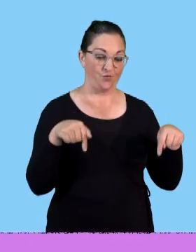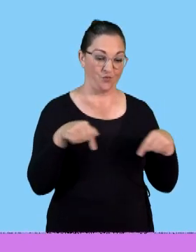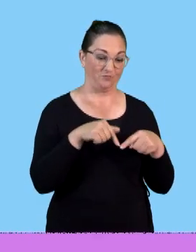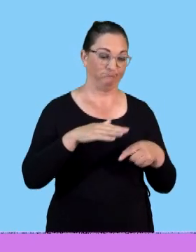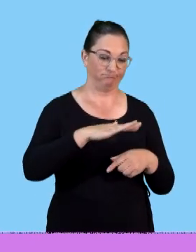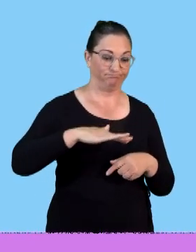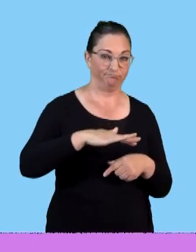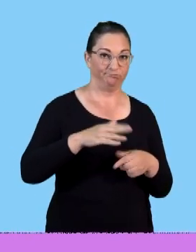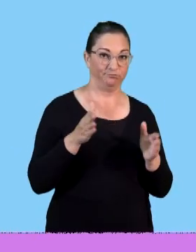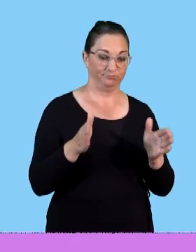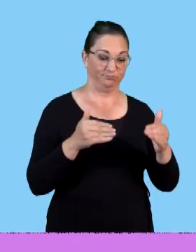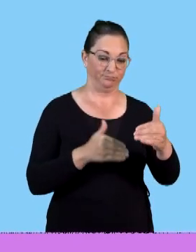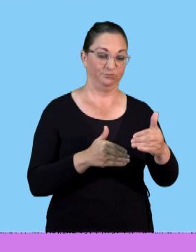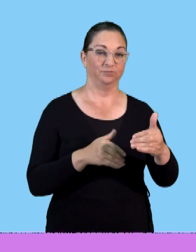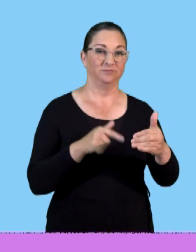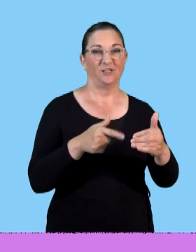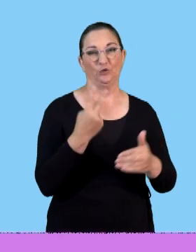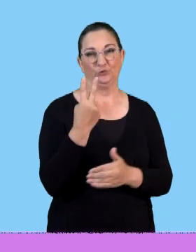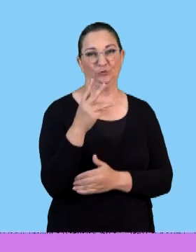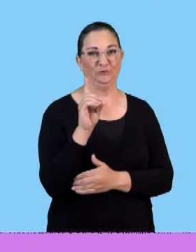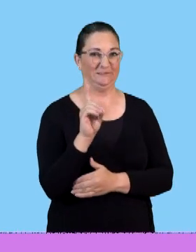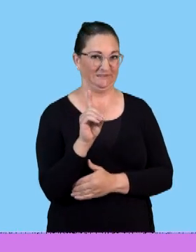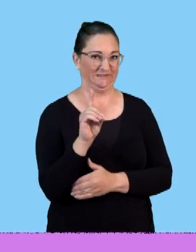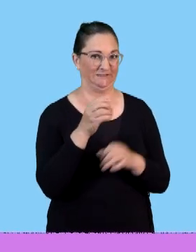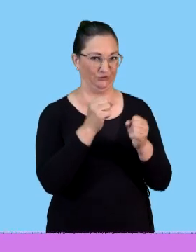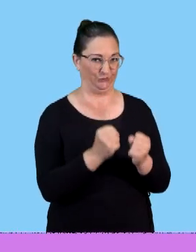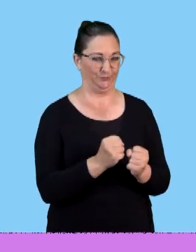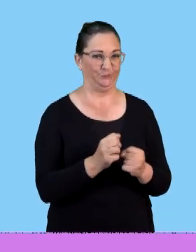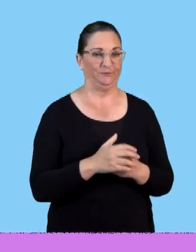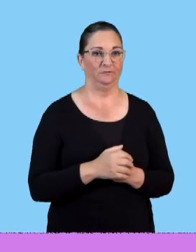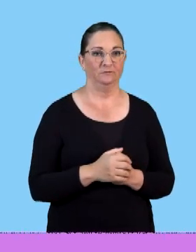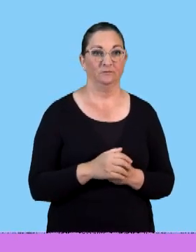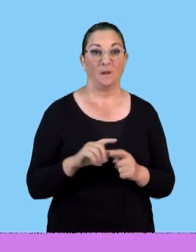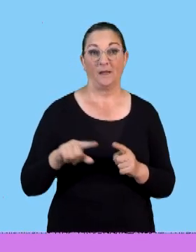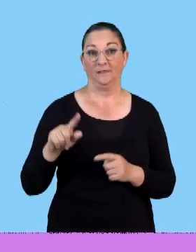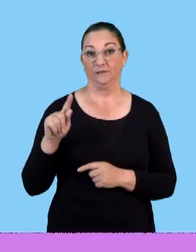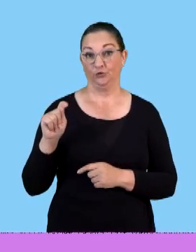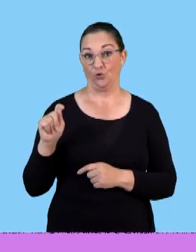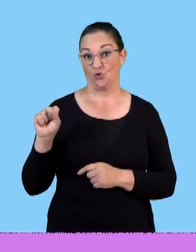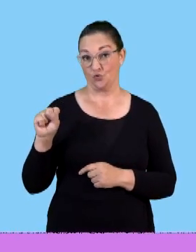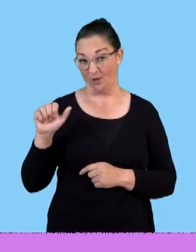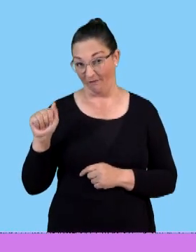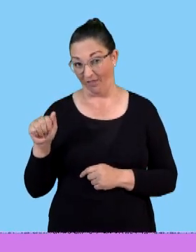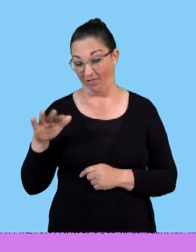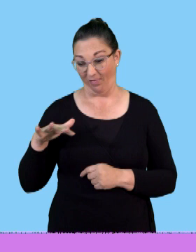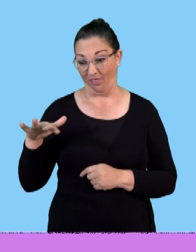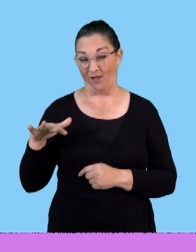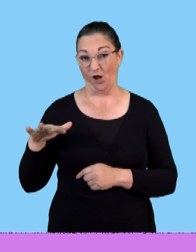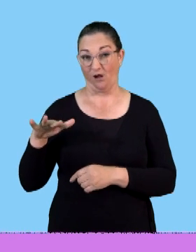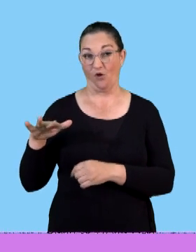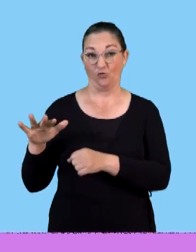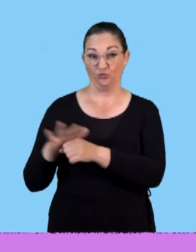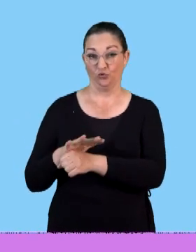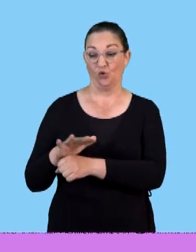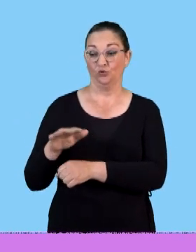the boundary lengths of a two-dimensional figure. Then in terms of total surface area, we indicated that